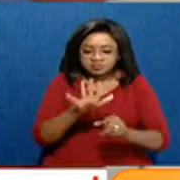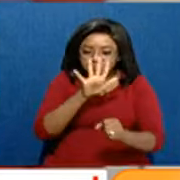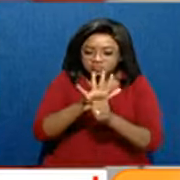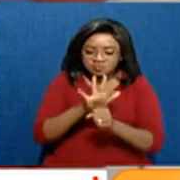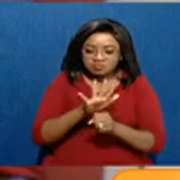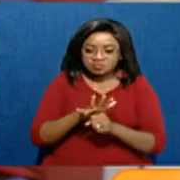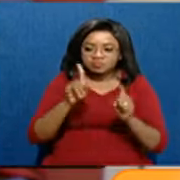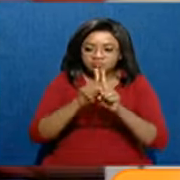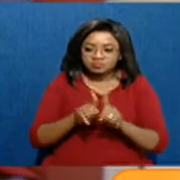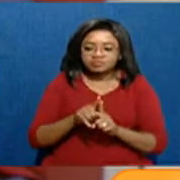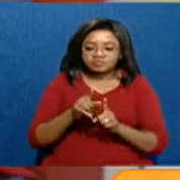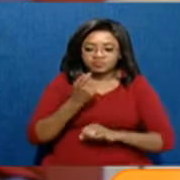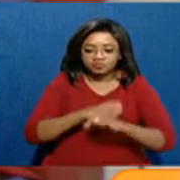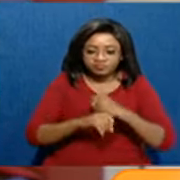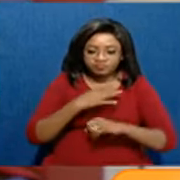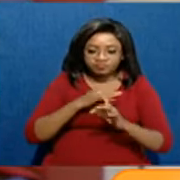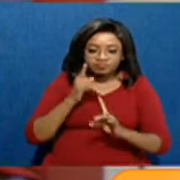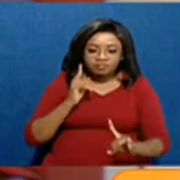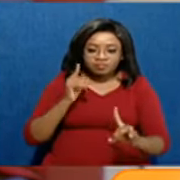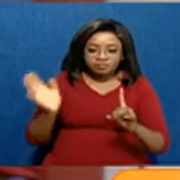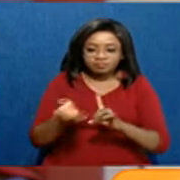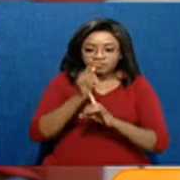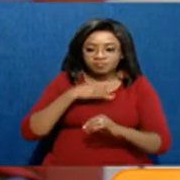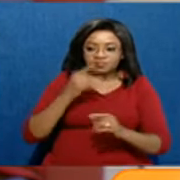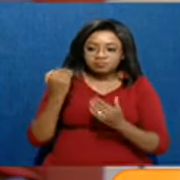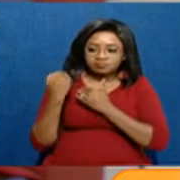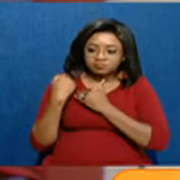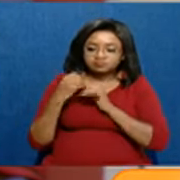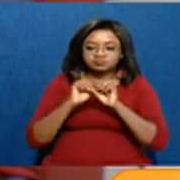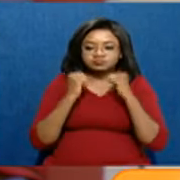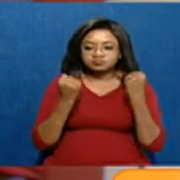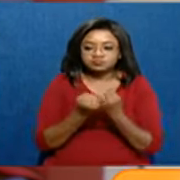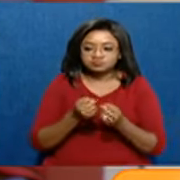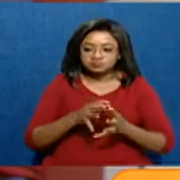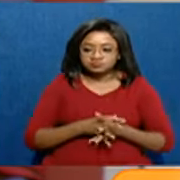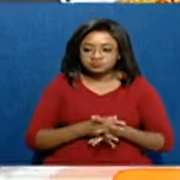and actively fulfill our social, especially our social responsibilities.